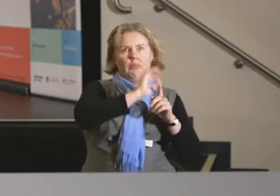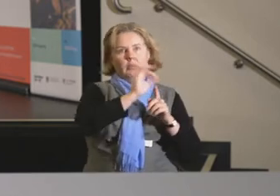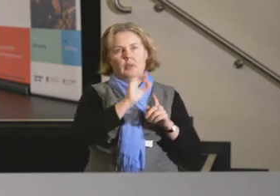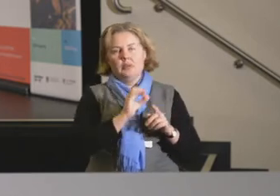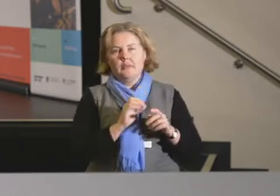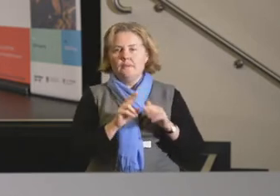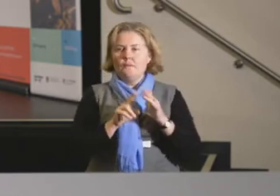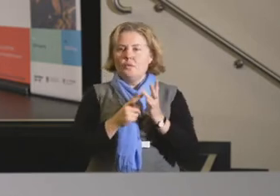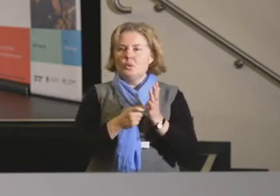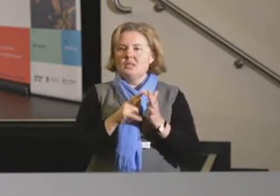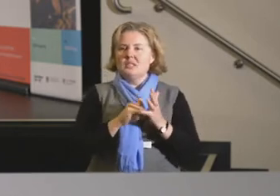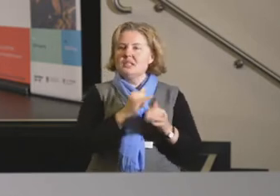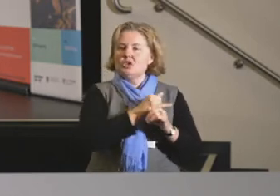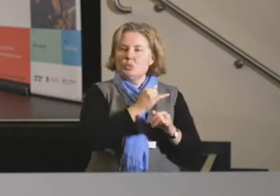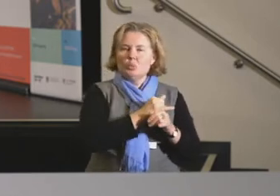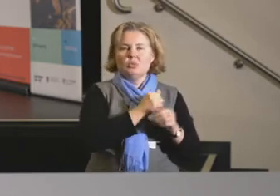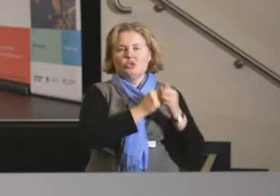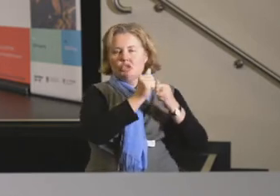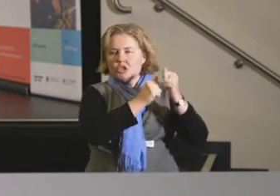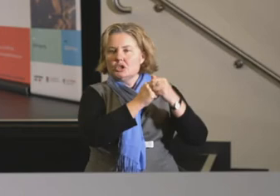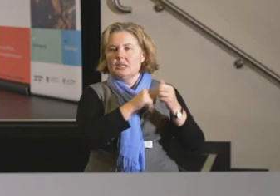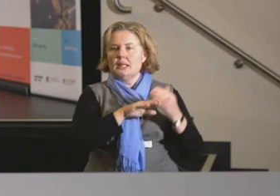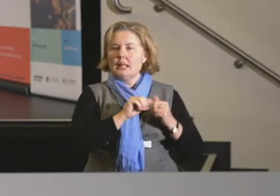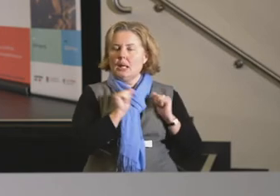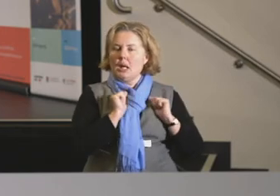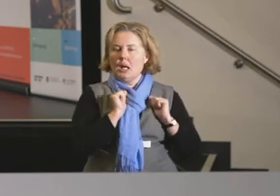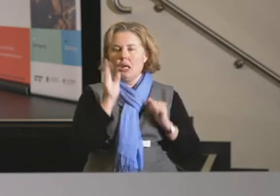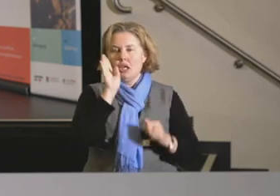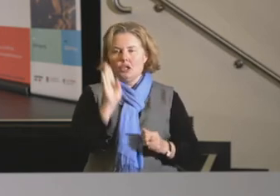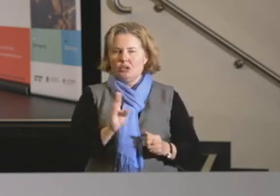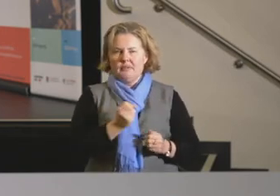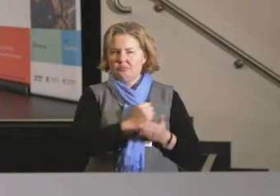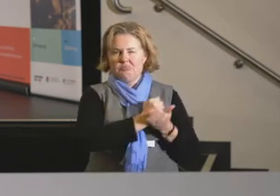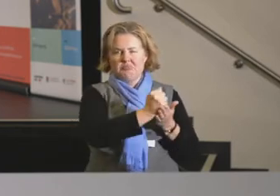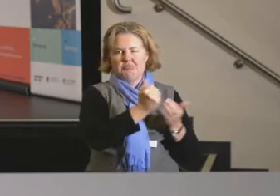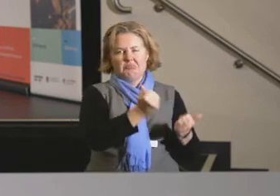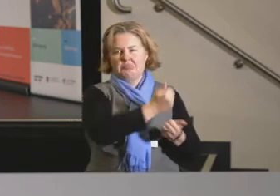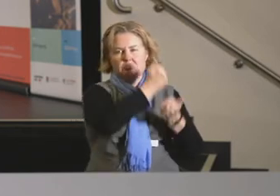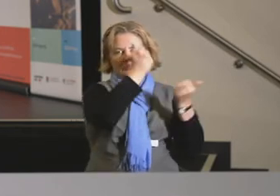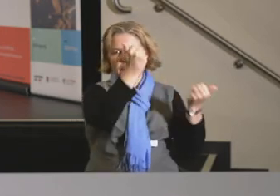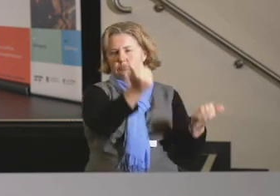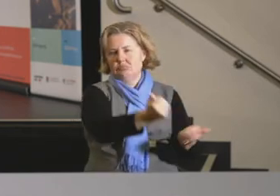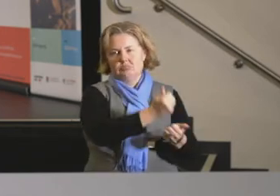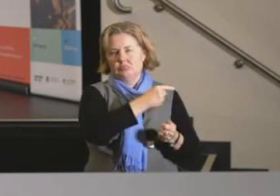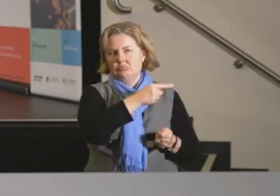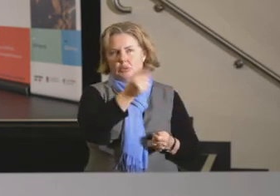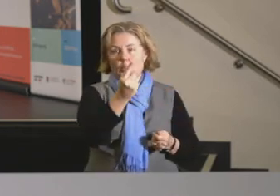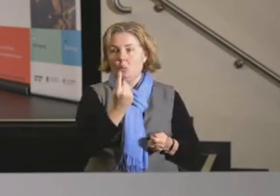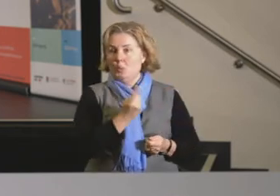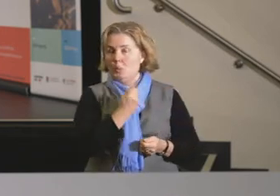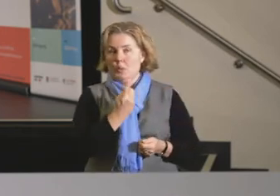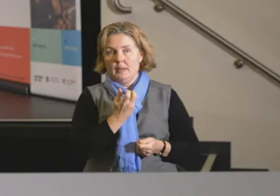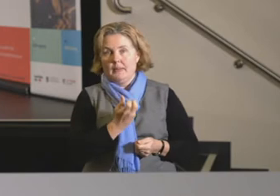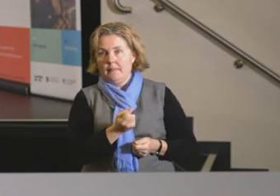the forces in our country, it's a considerable number. I mean, for everybody who